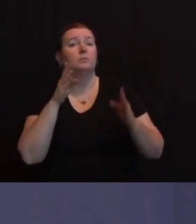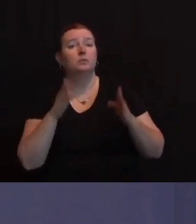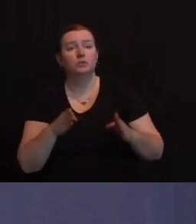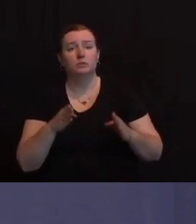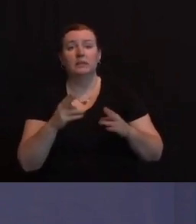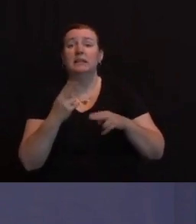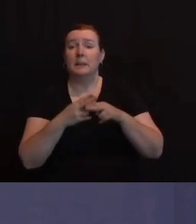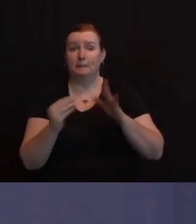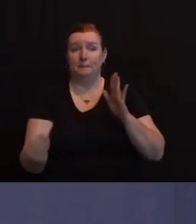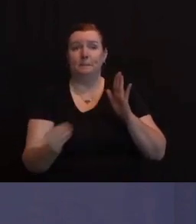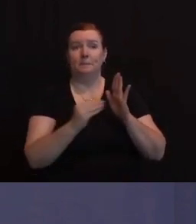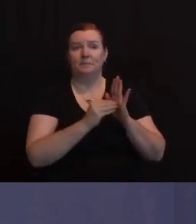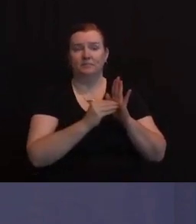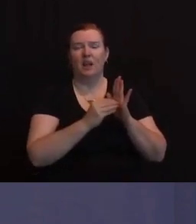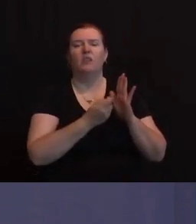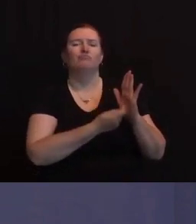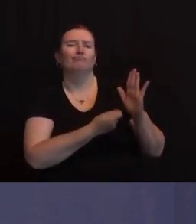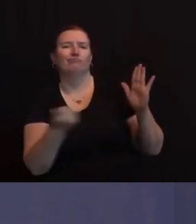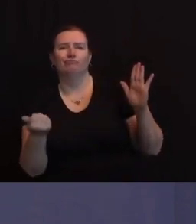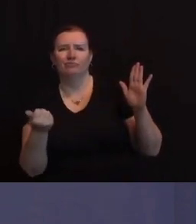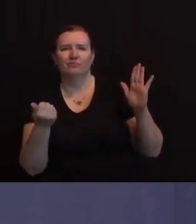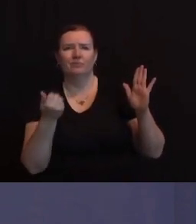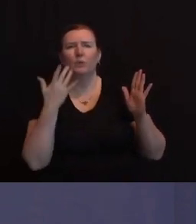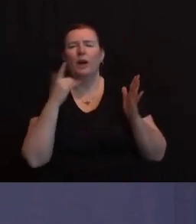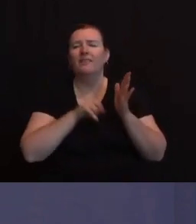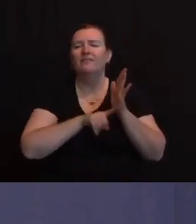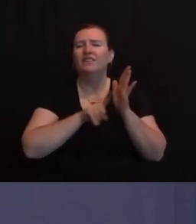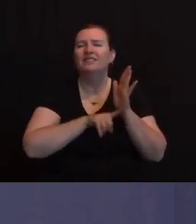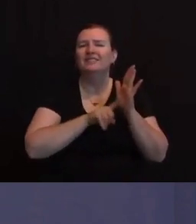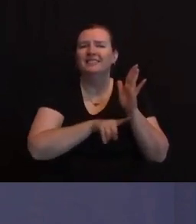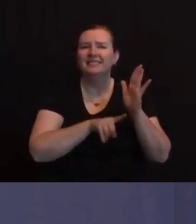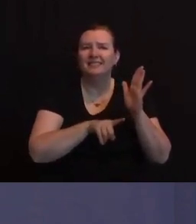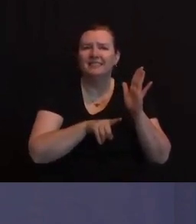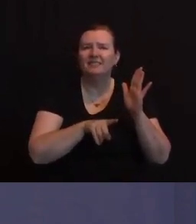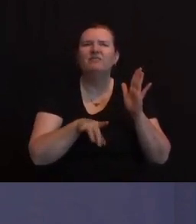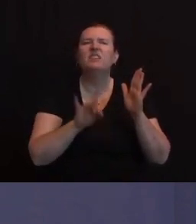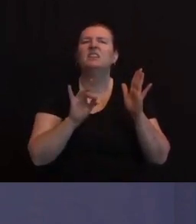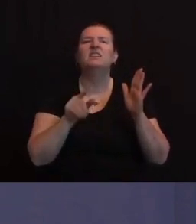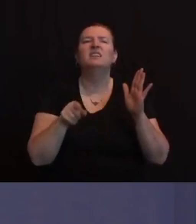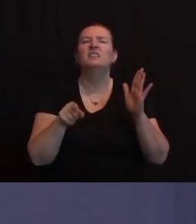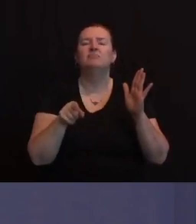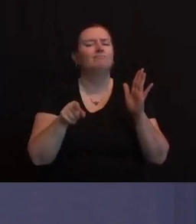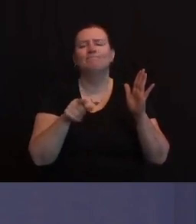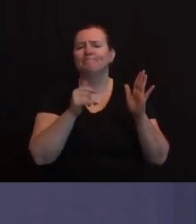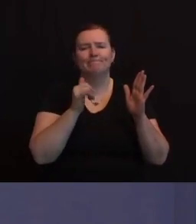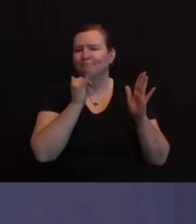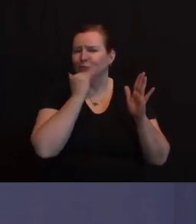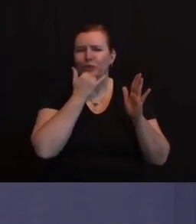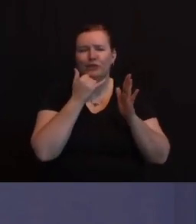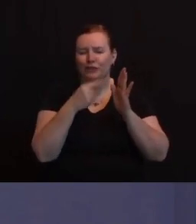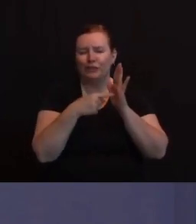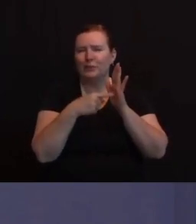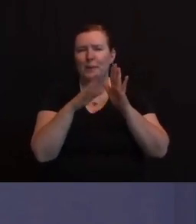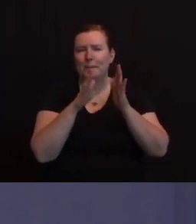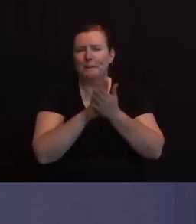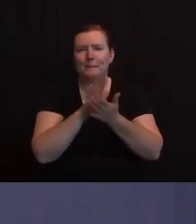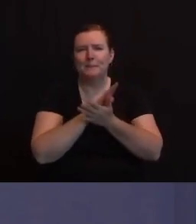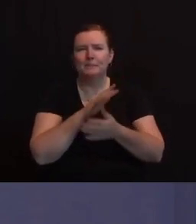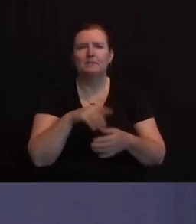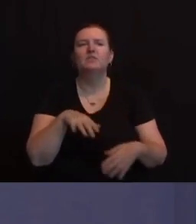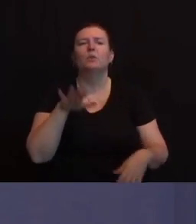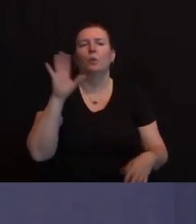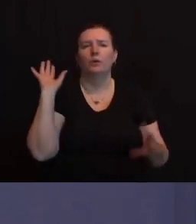because after further investigation, the time frame for prior exposure was incorrect. So right now there are 54 total cases,